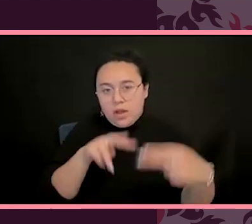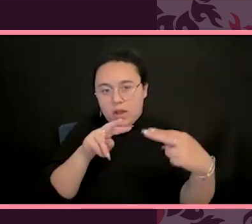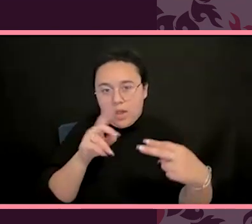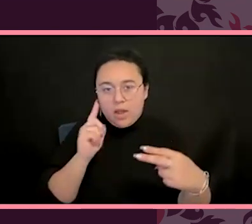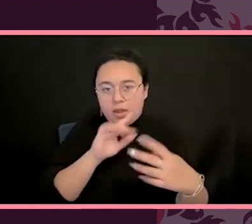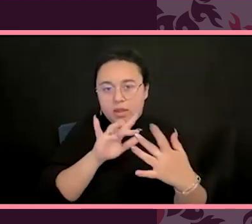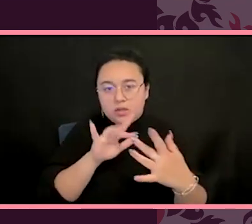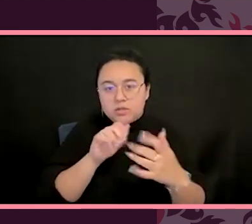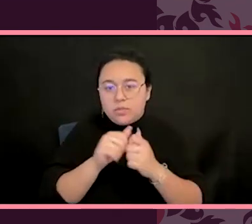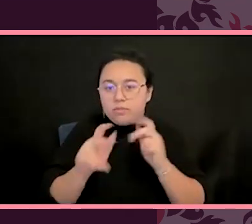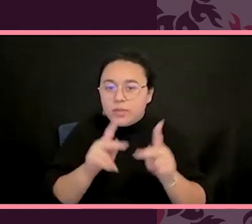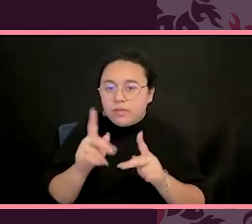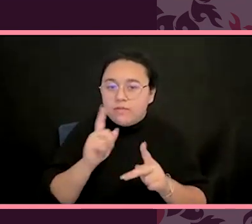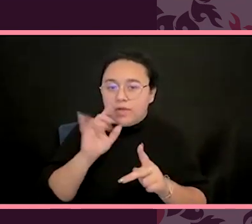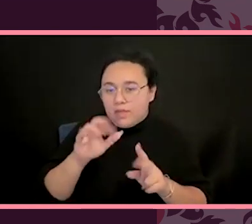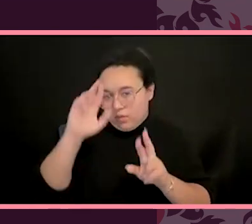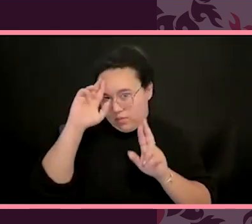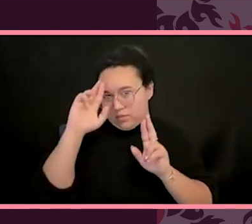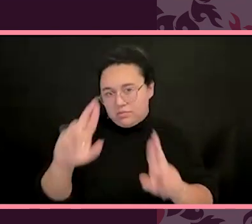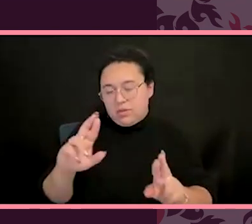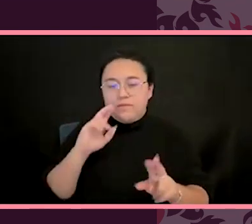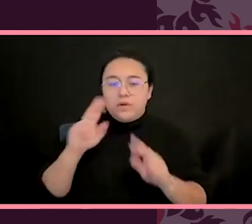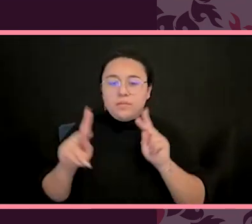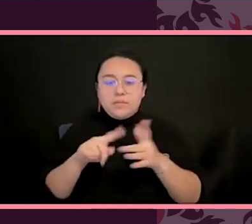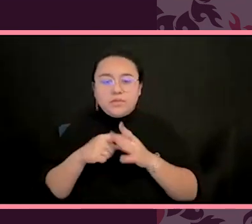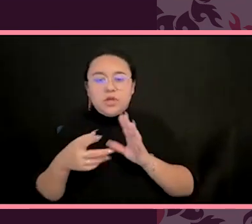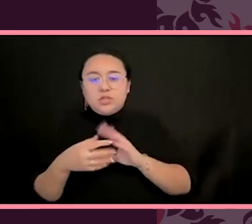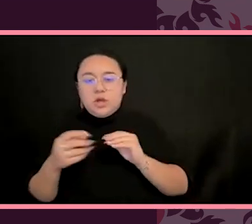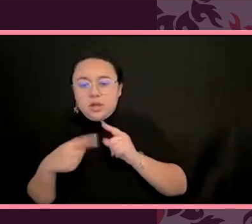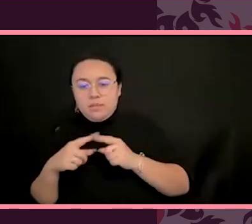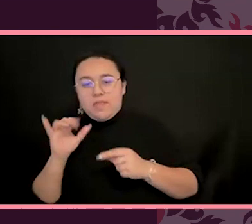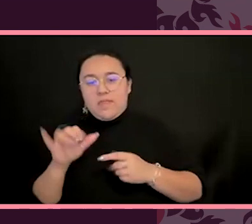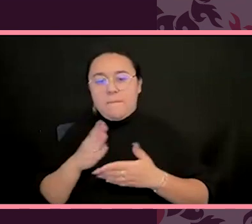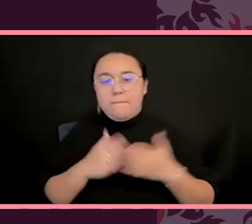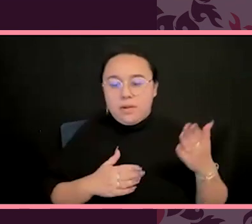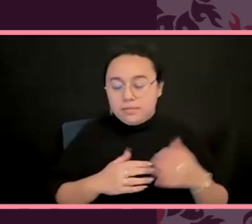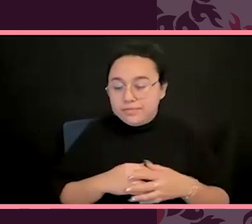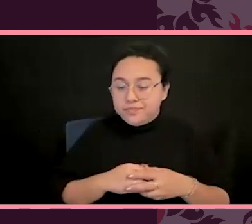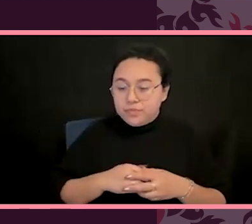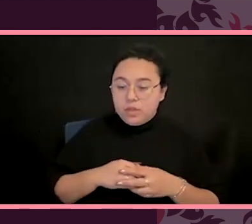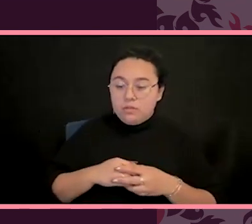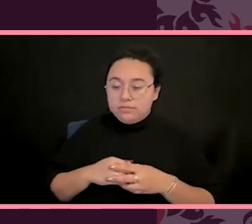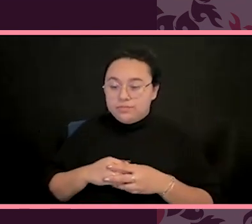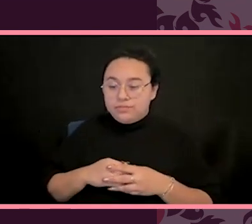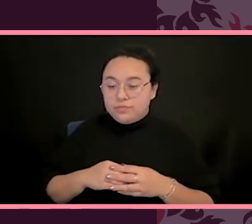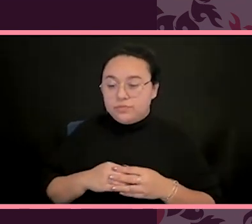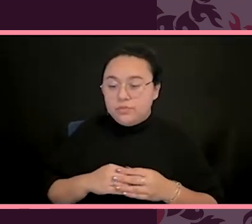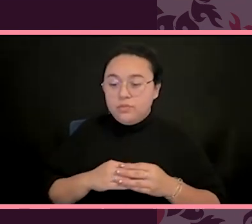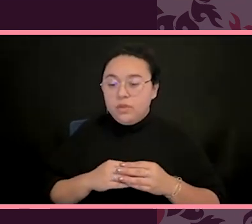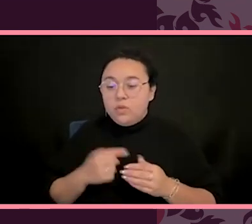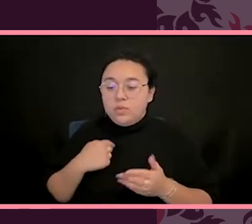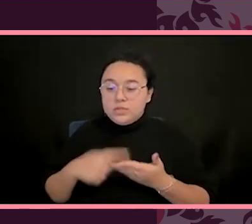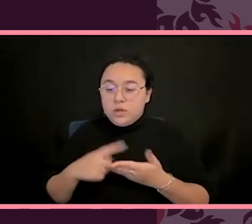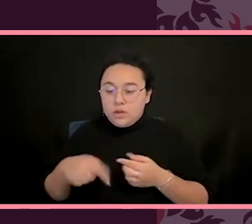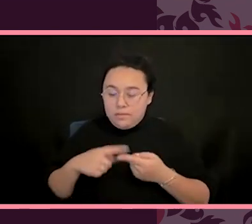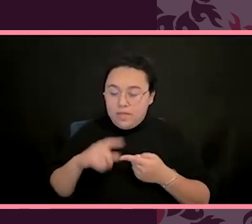individuals when it comes to that respect, when people start talking about that component. And so when we talk about that